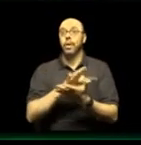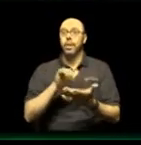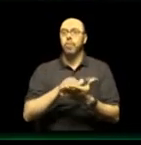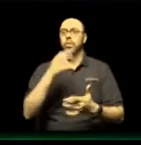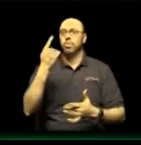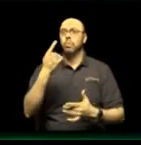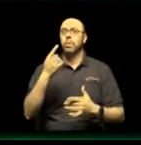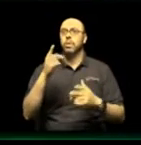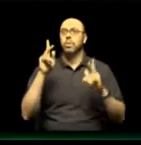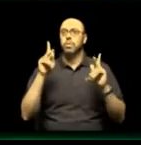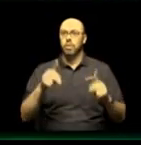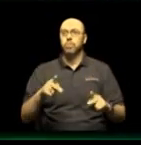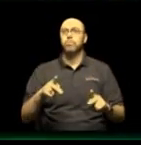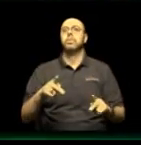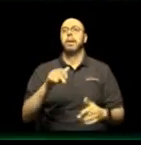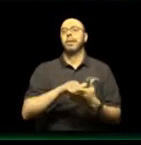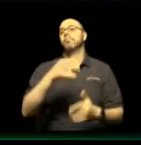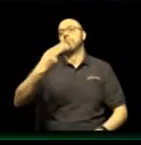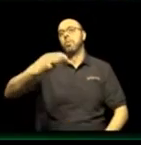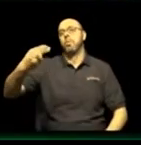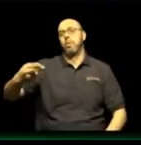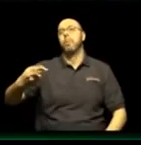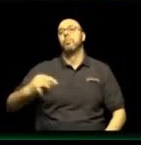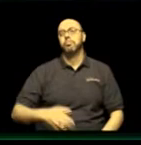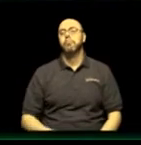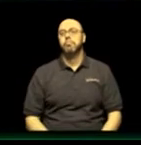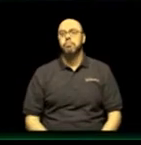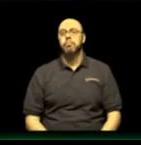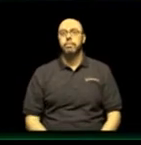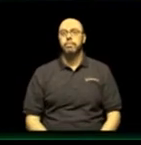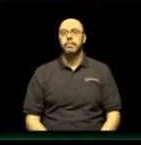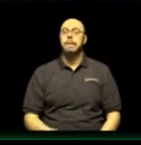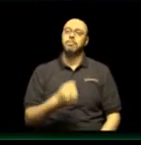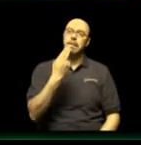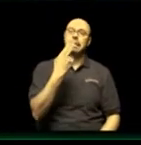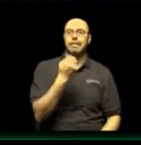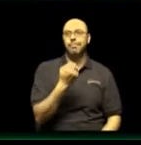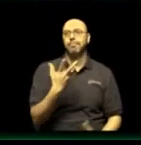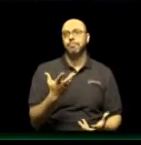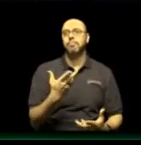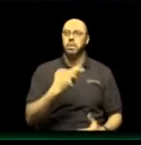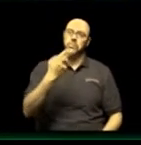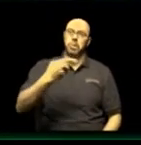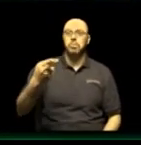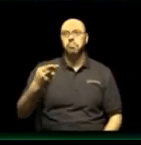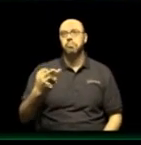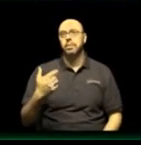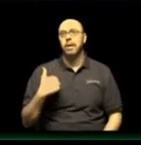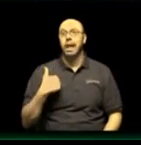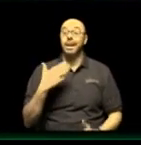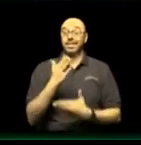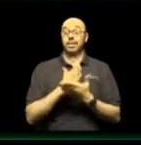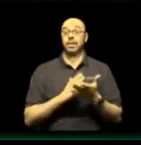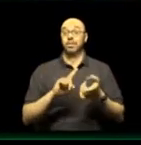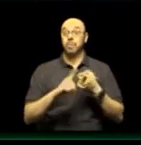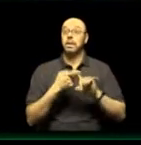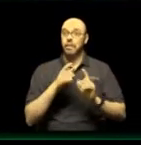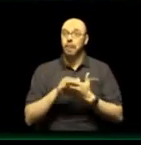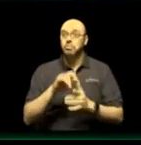hearing aids, holding hearing aids. Yeah. Yeah. And he's holding hearing aids. Yeah. I have some friends that